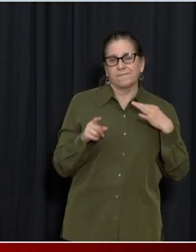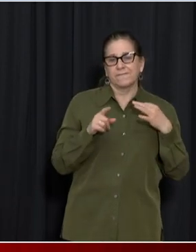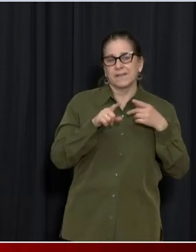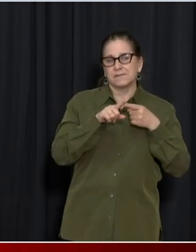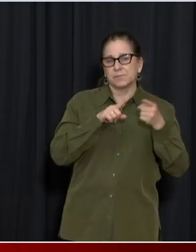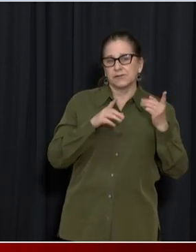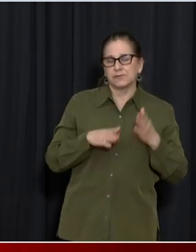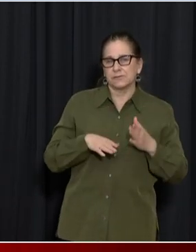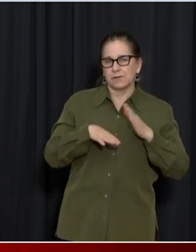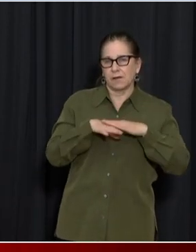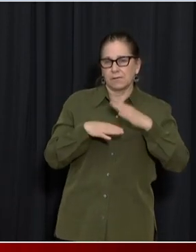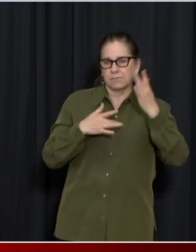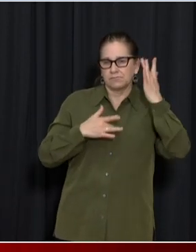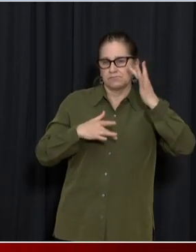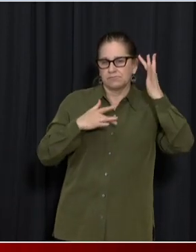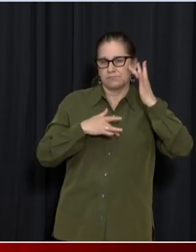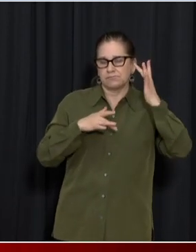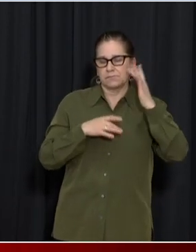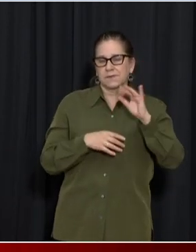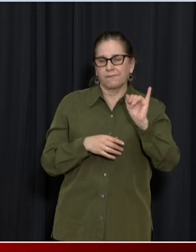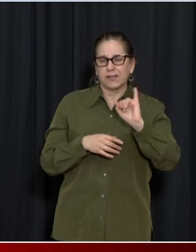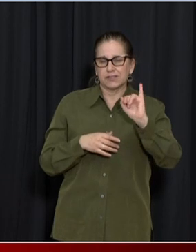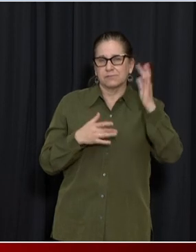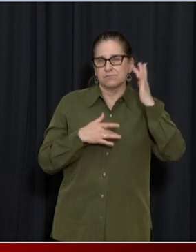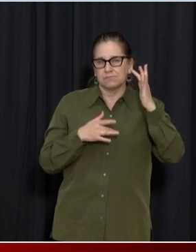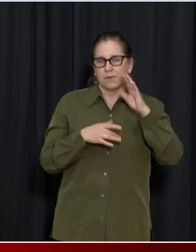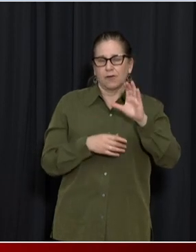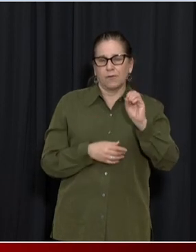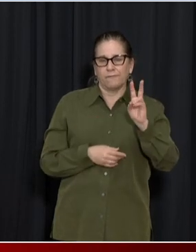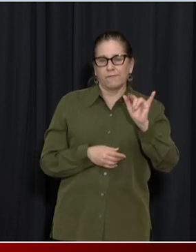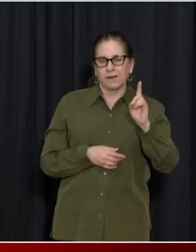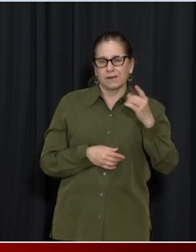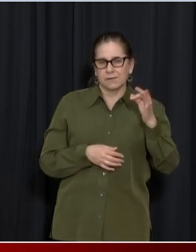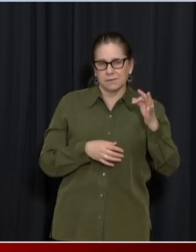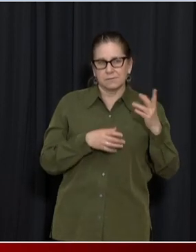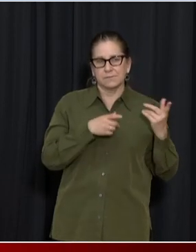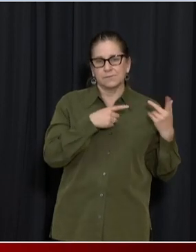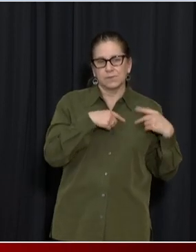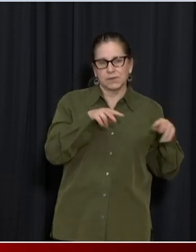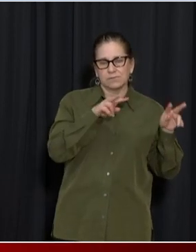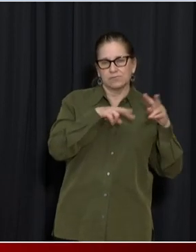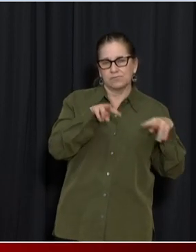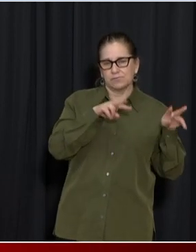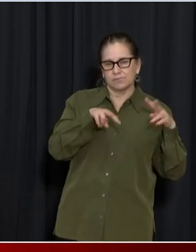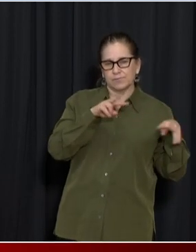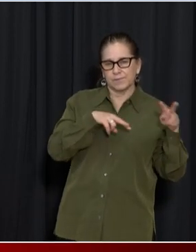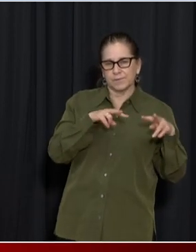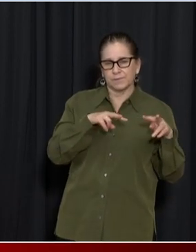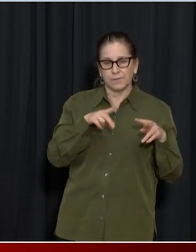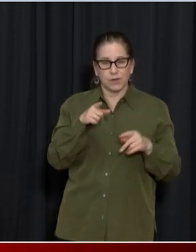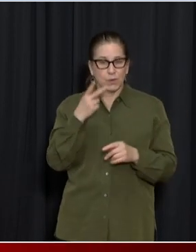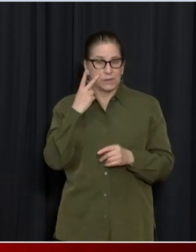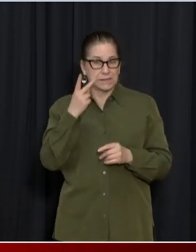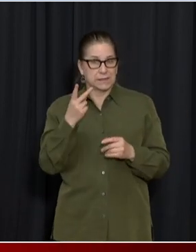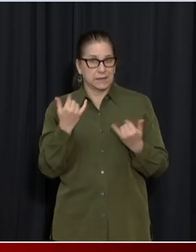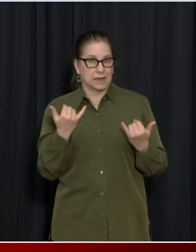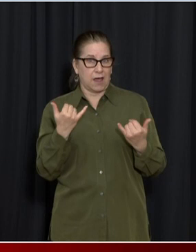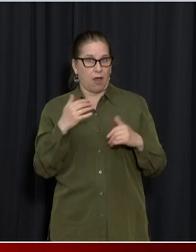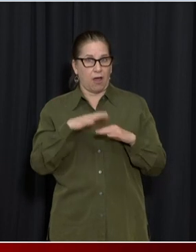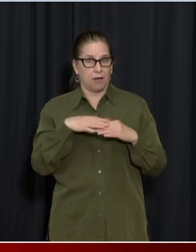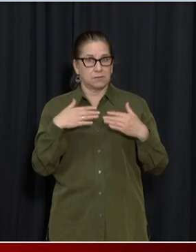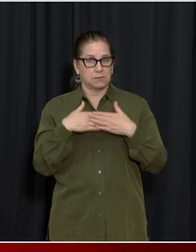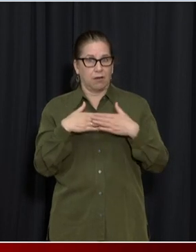who advise us on the management of the pandemic. What you are seeing before you is